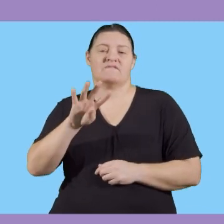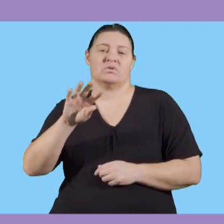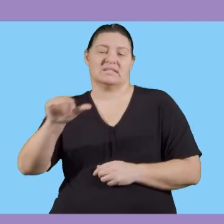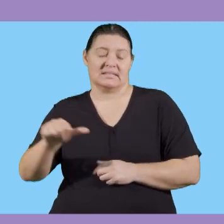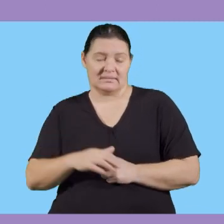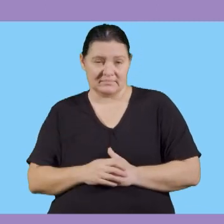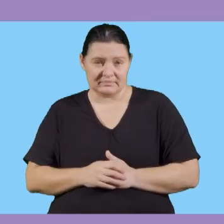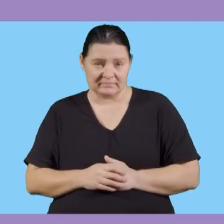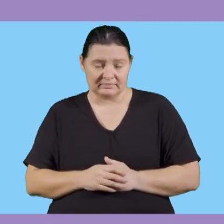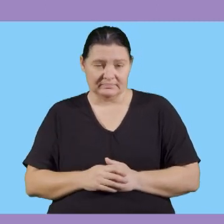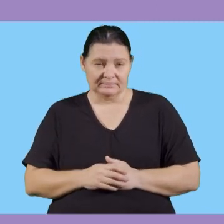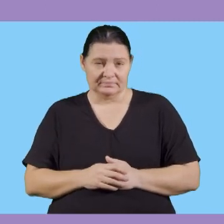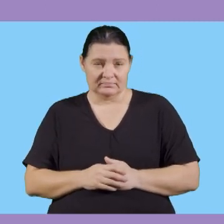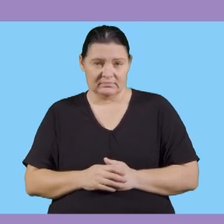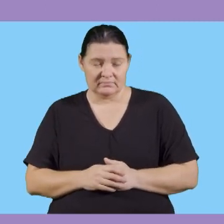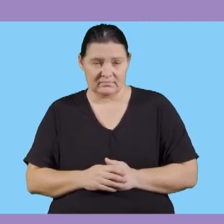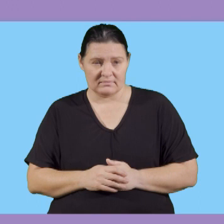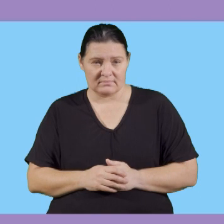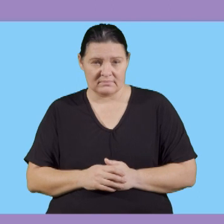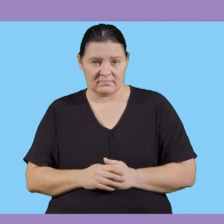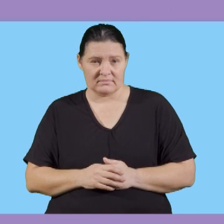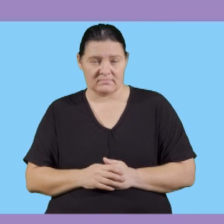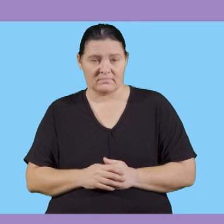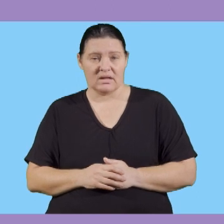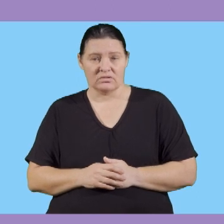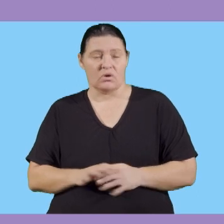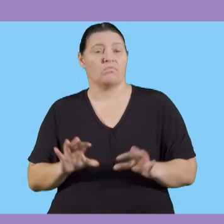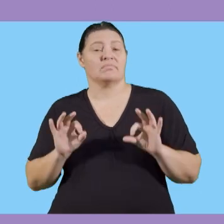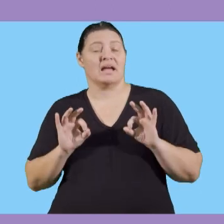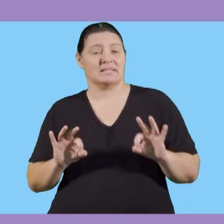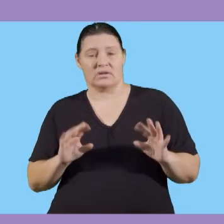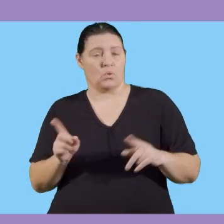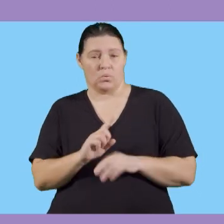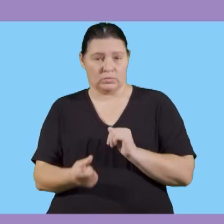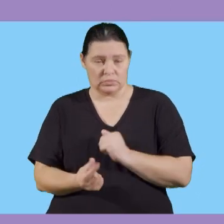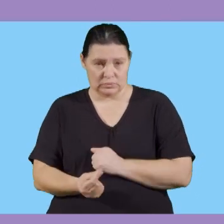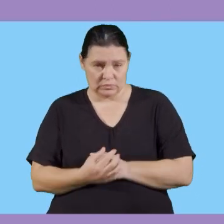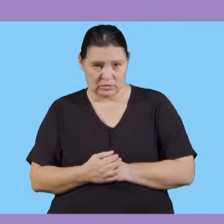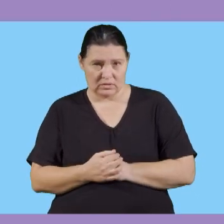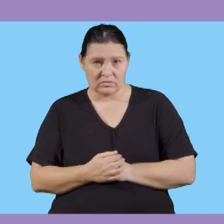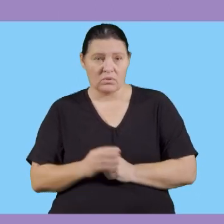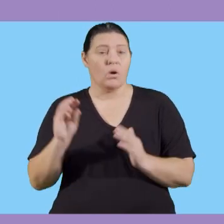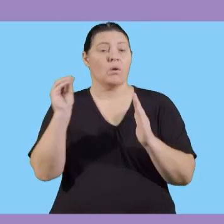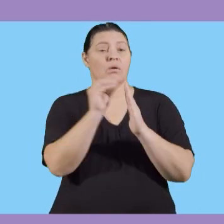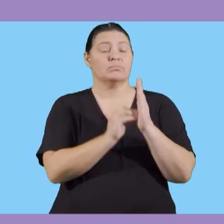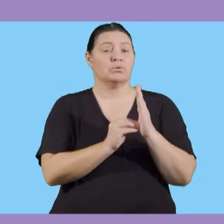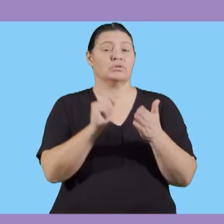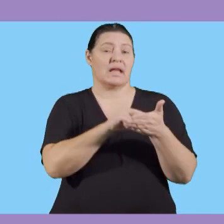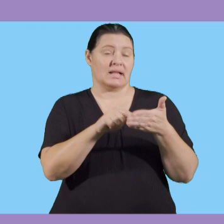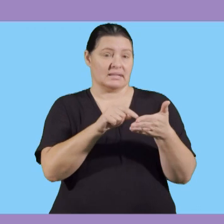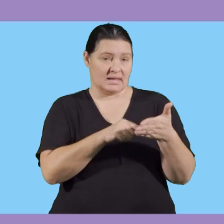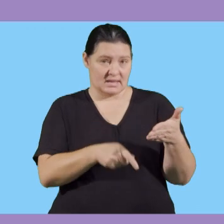2 rands and 46 cents. So that's exactly what we are going to do. And when you punch that into your